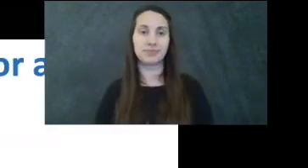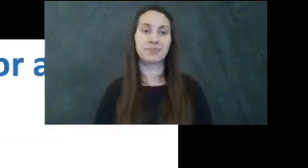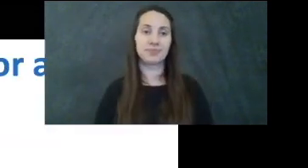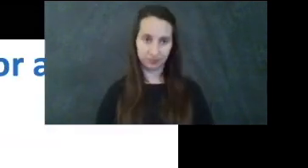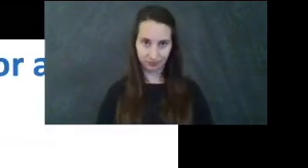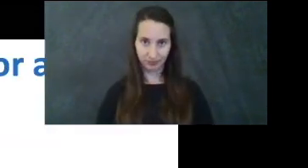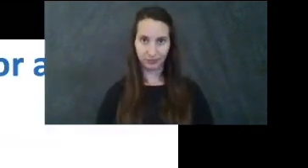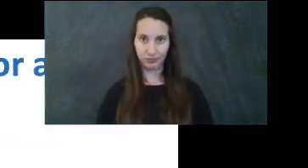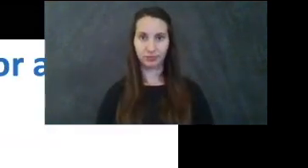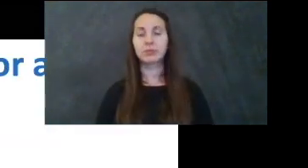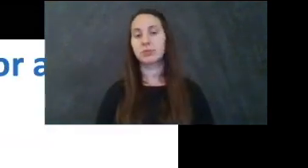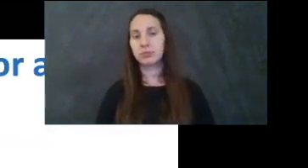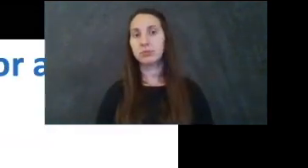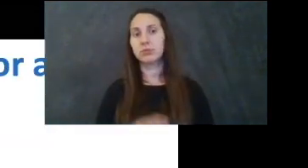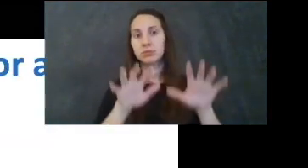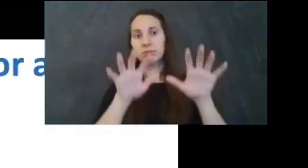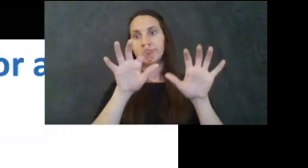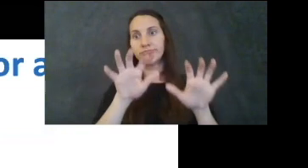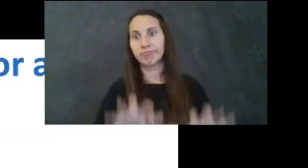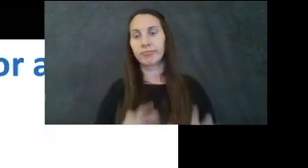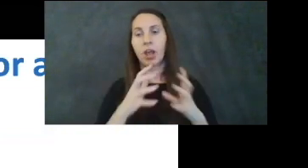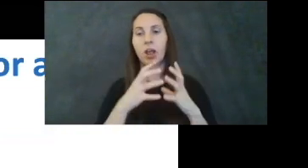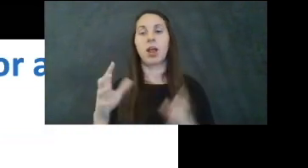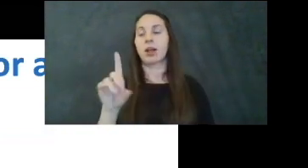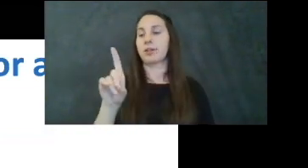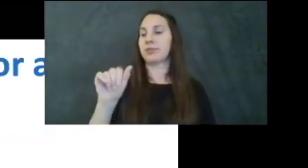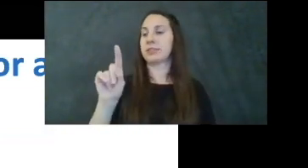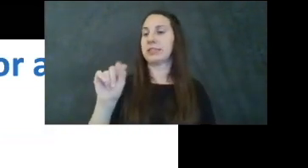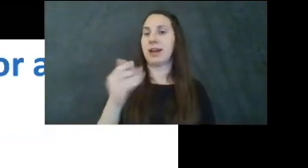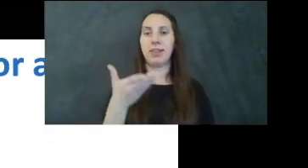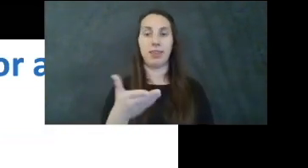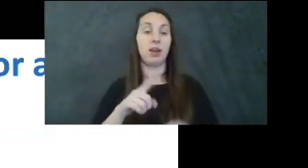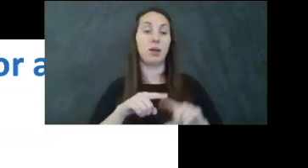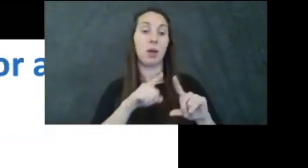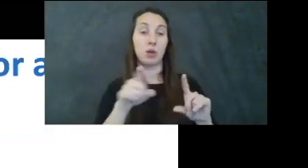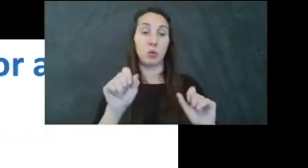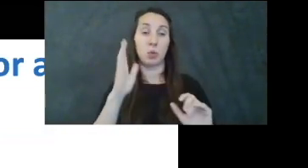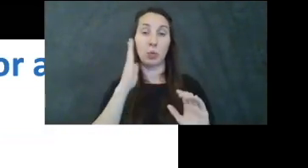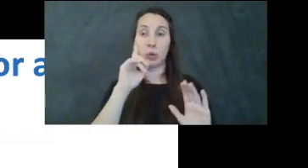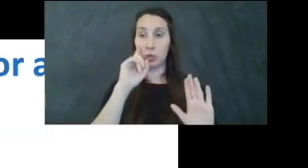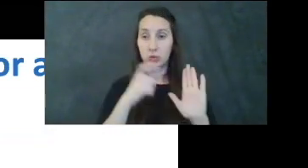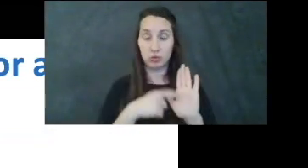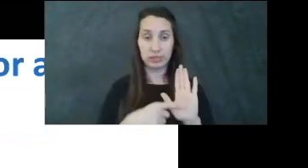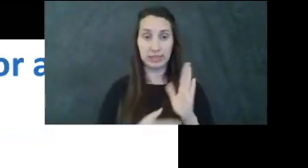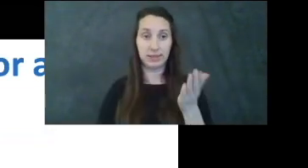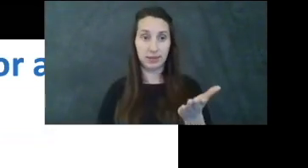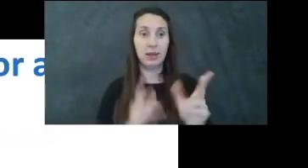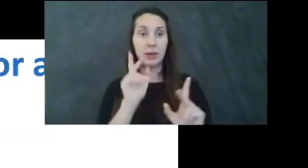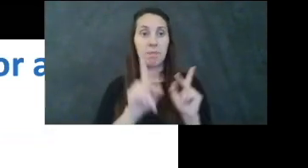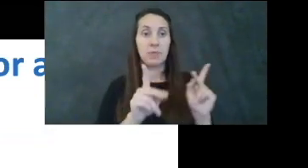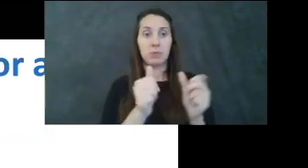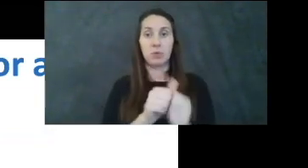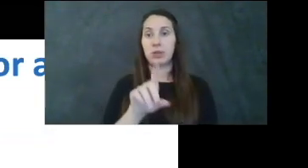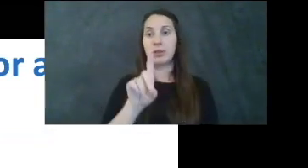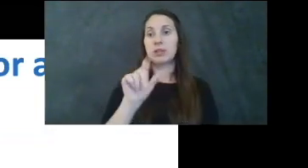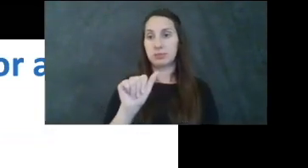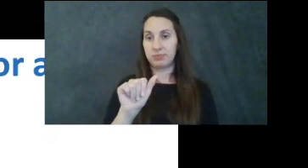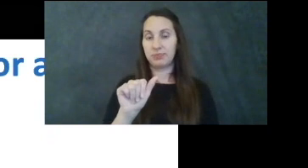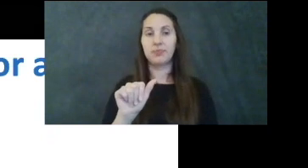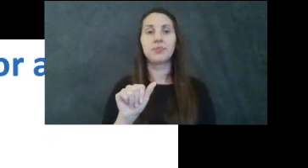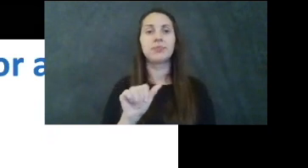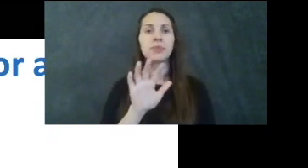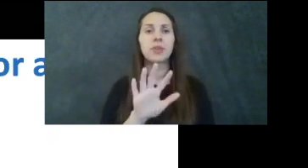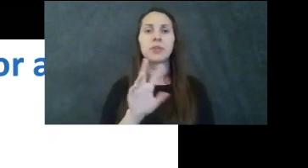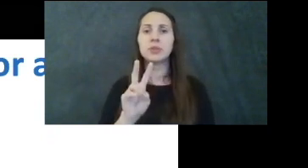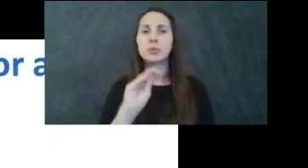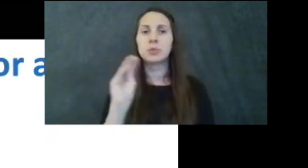And there's a lot of data on that, but you can see that people with disabilities,